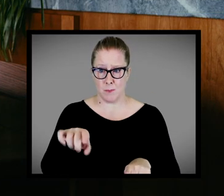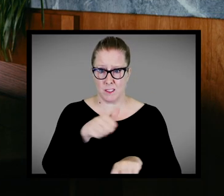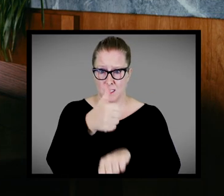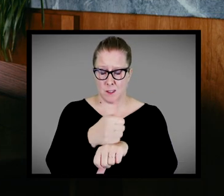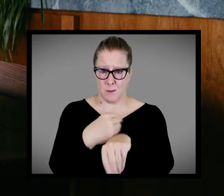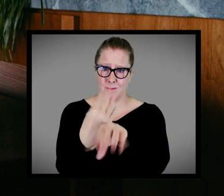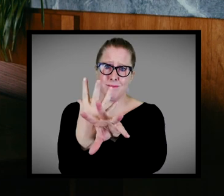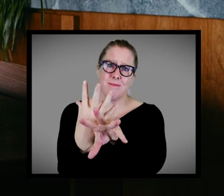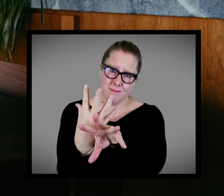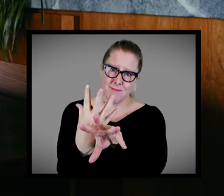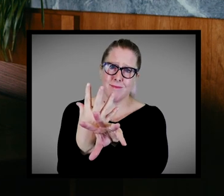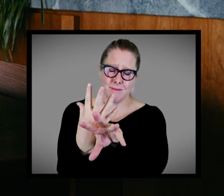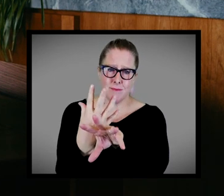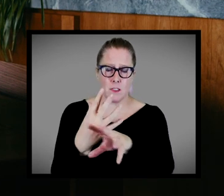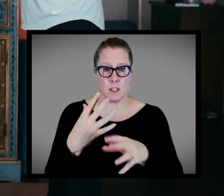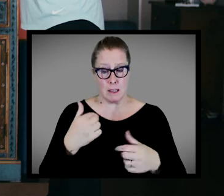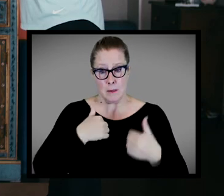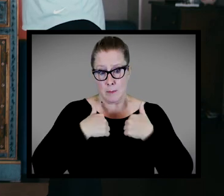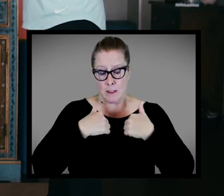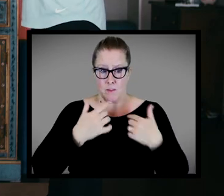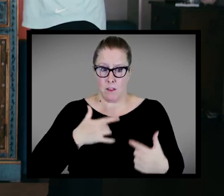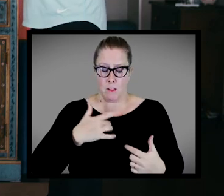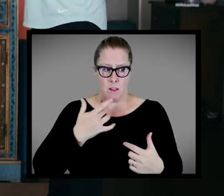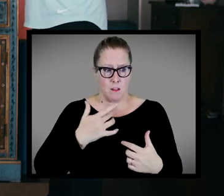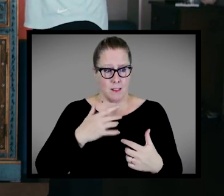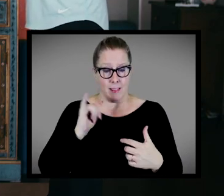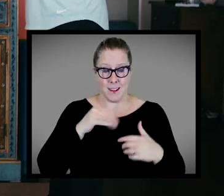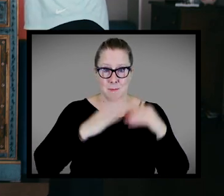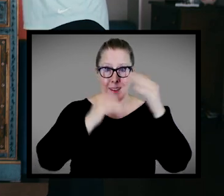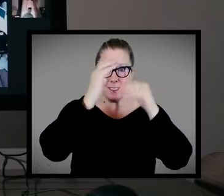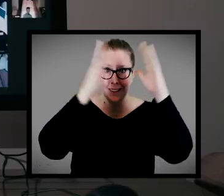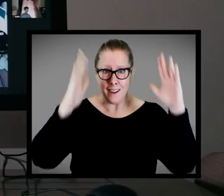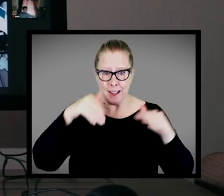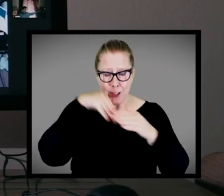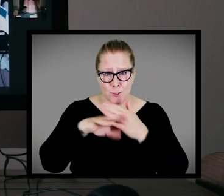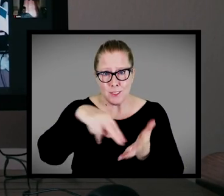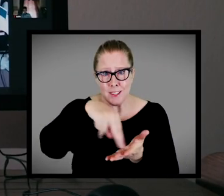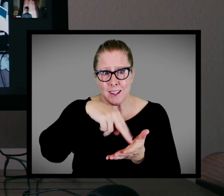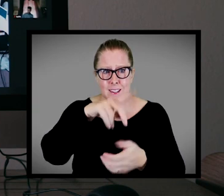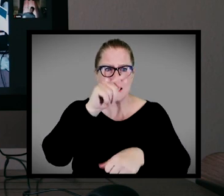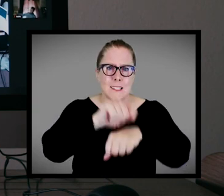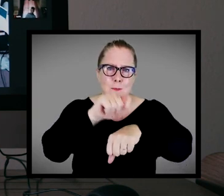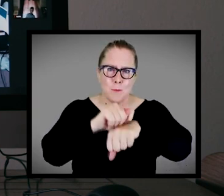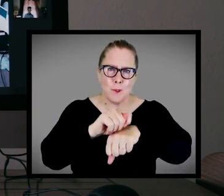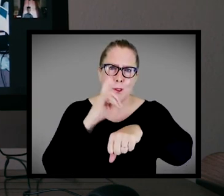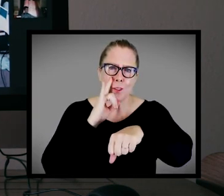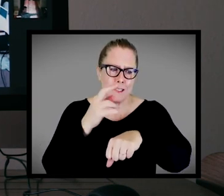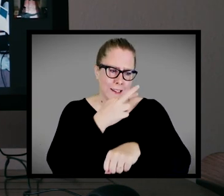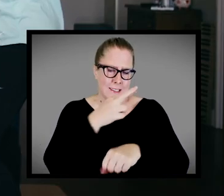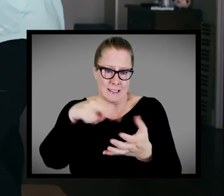For me, the studio is like a temple where you can do the religion that you love.